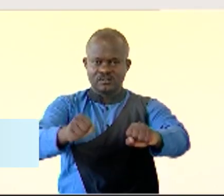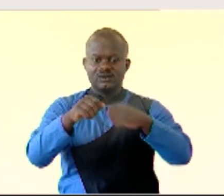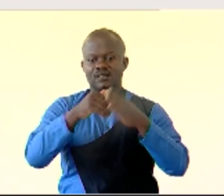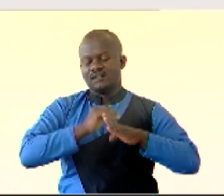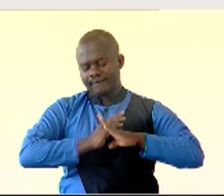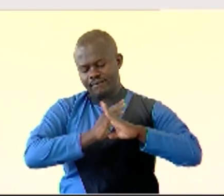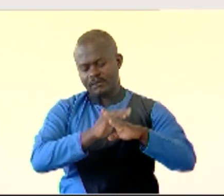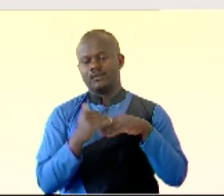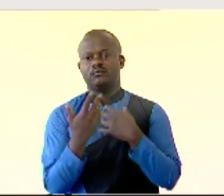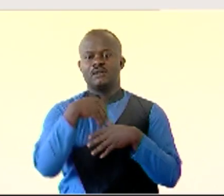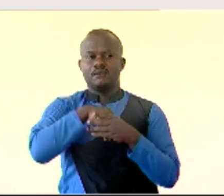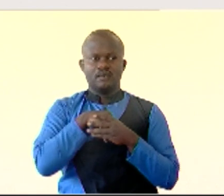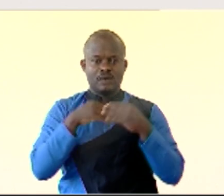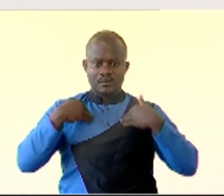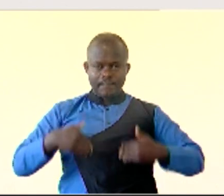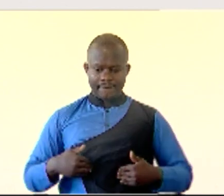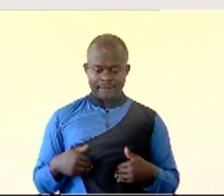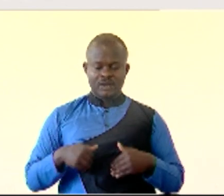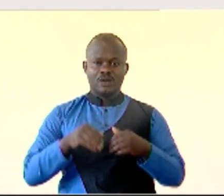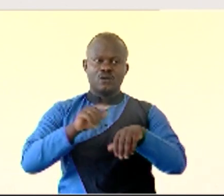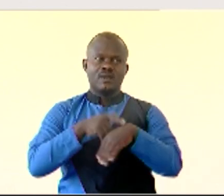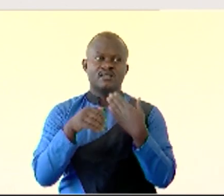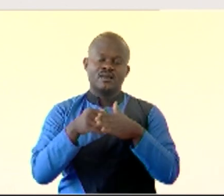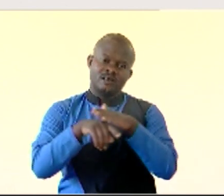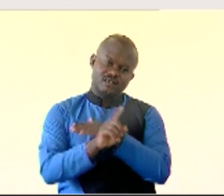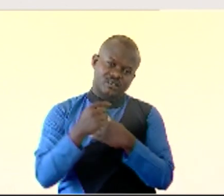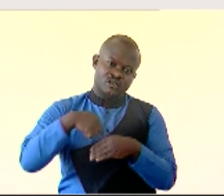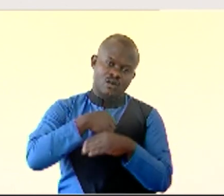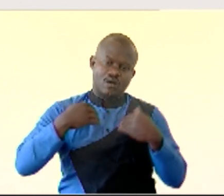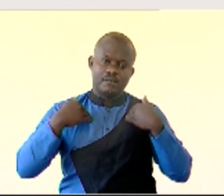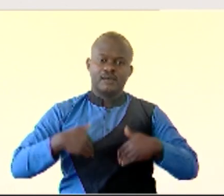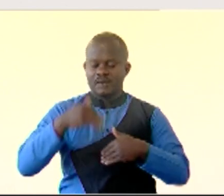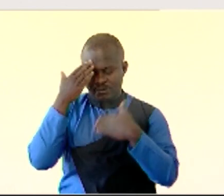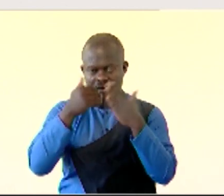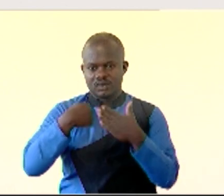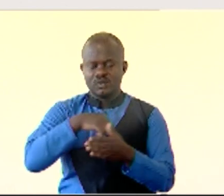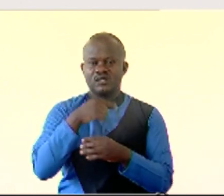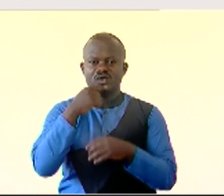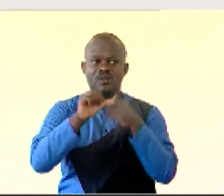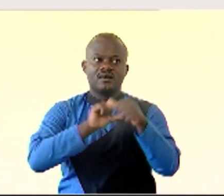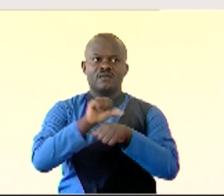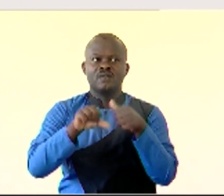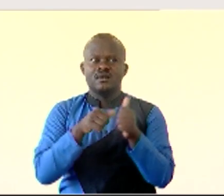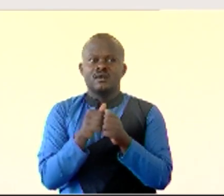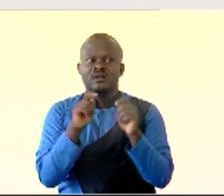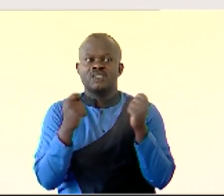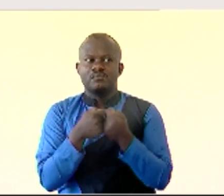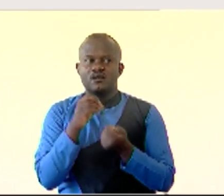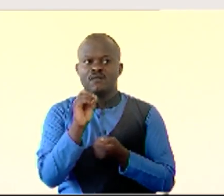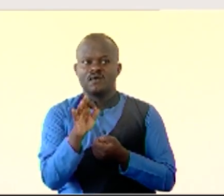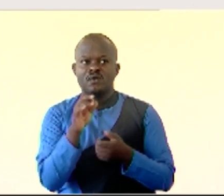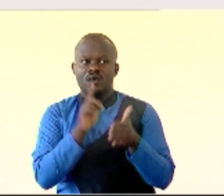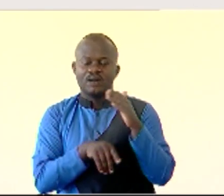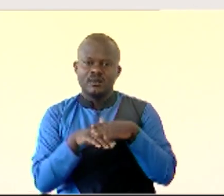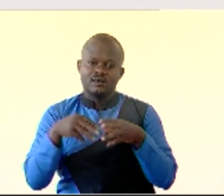attacking microorganisms once they enter into their body, because we talked about types of what are the